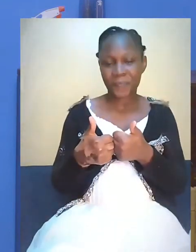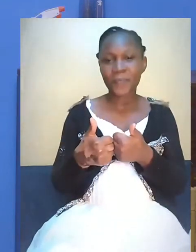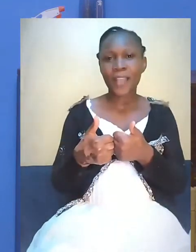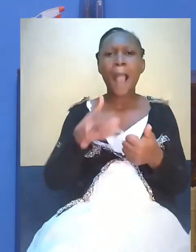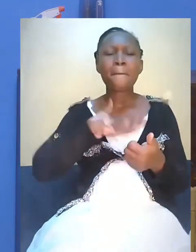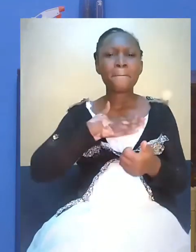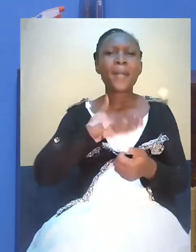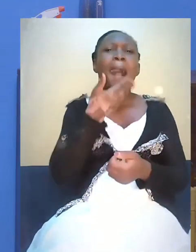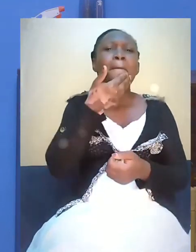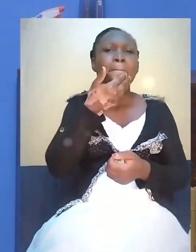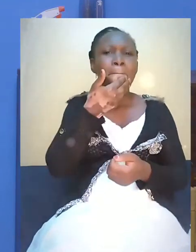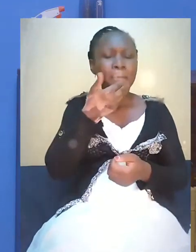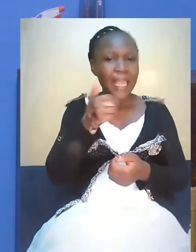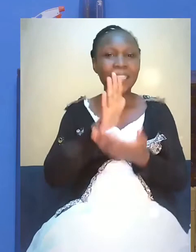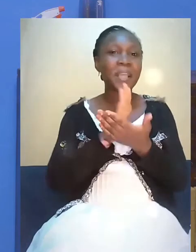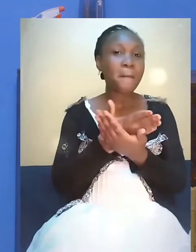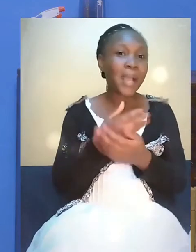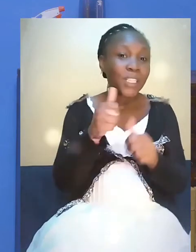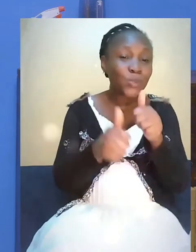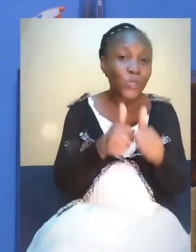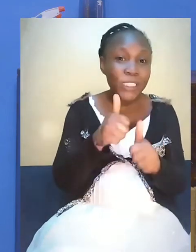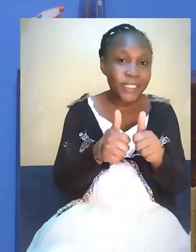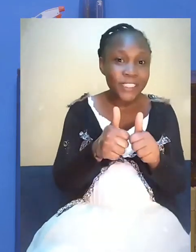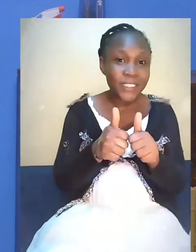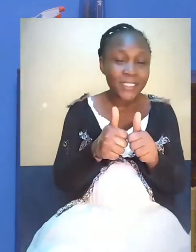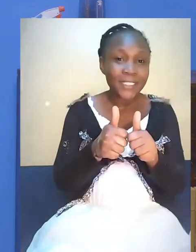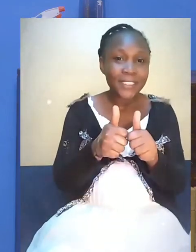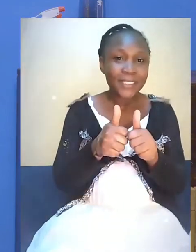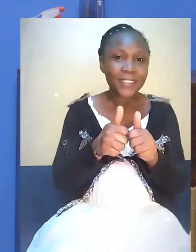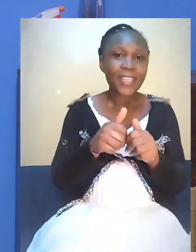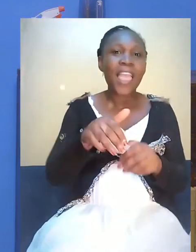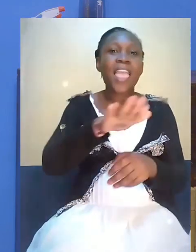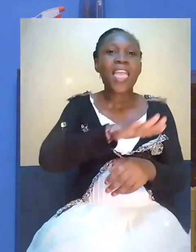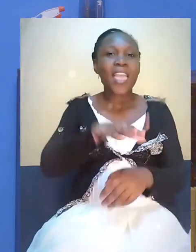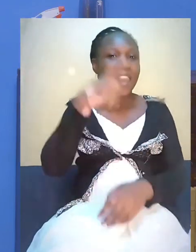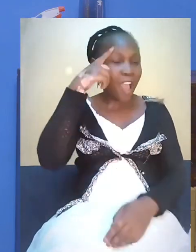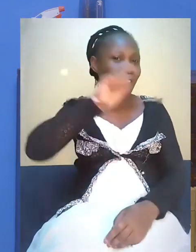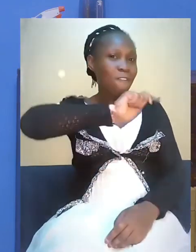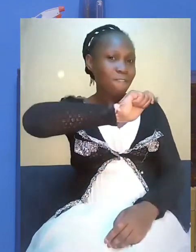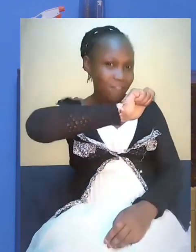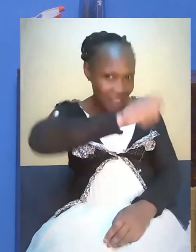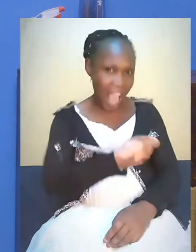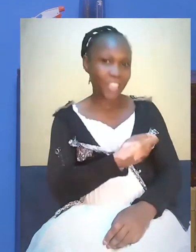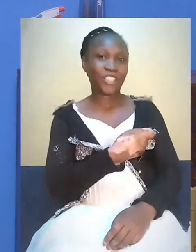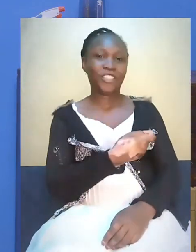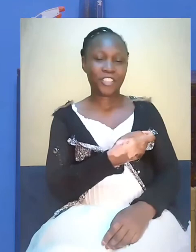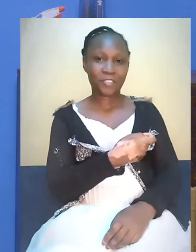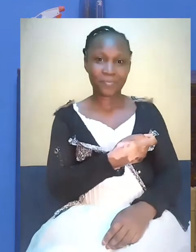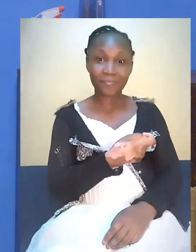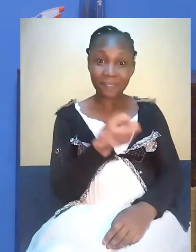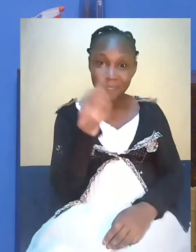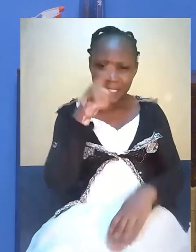favorite section, I think, in this particular show will be something called the Flashdown. Yeah, you heard it